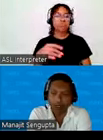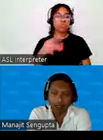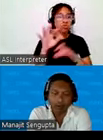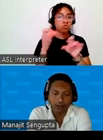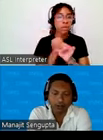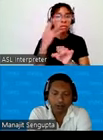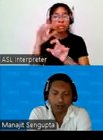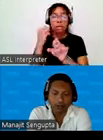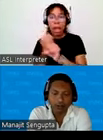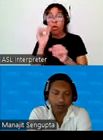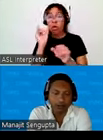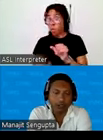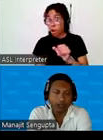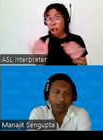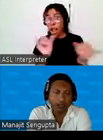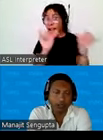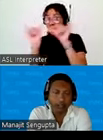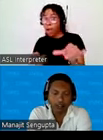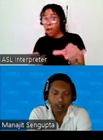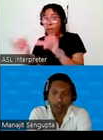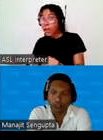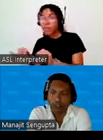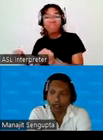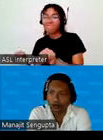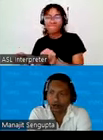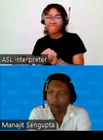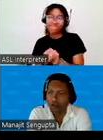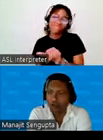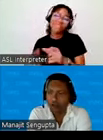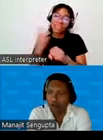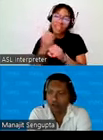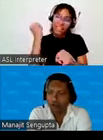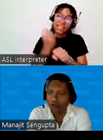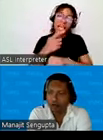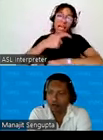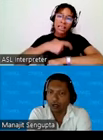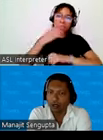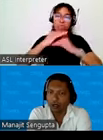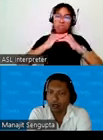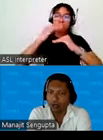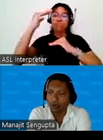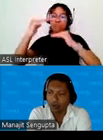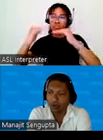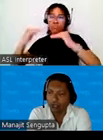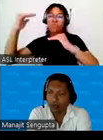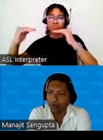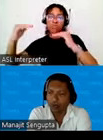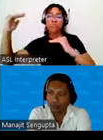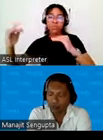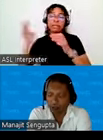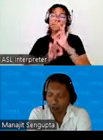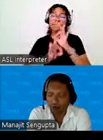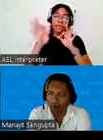time. So it is important to understand that we choose a year for our study, which